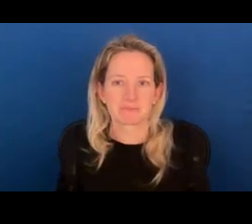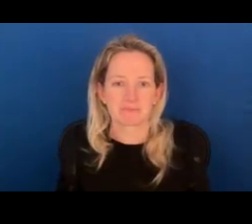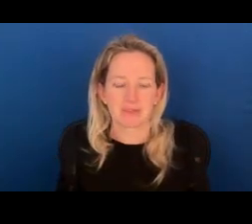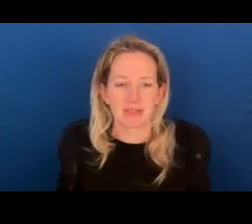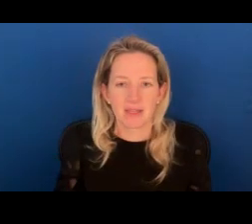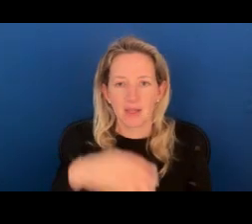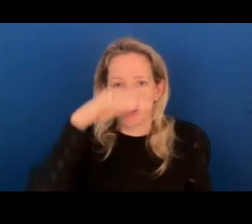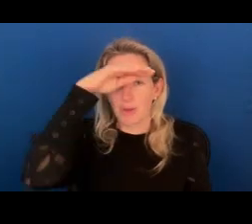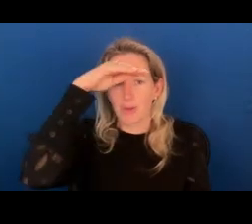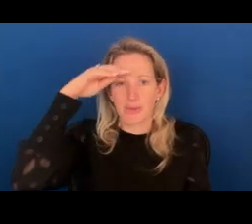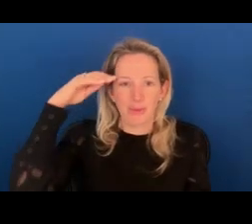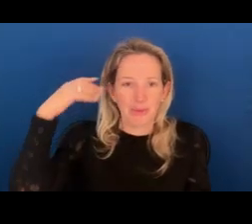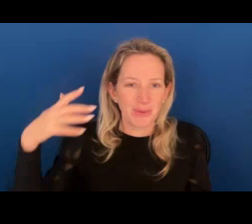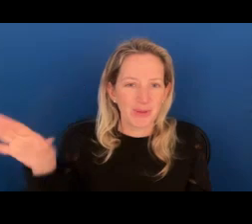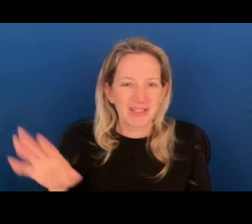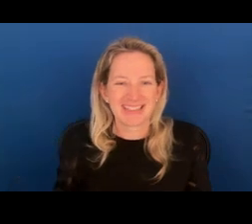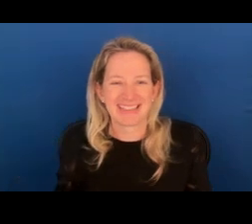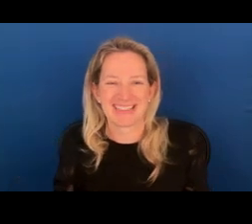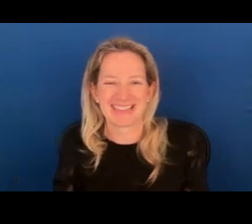All right.